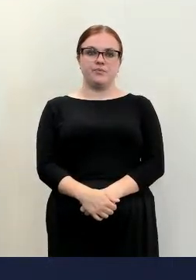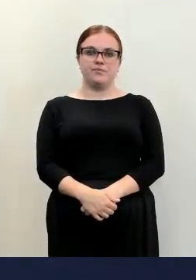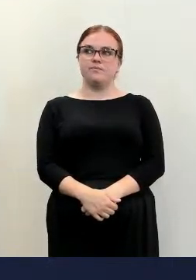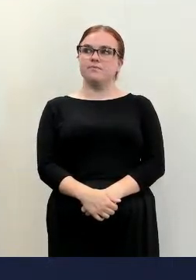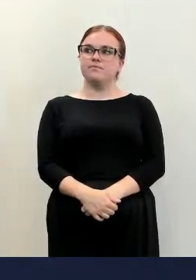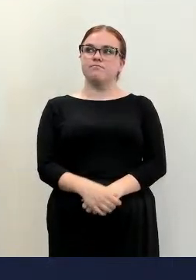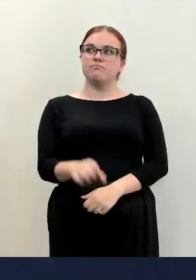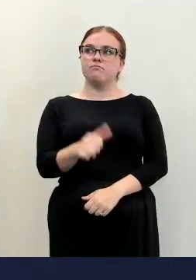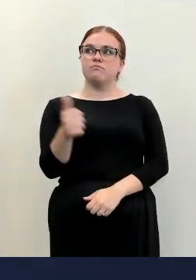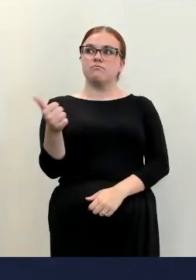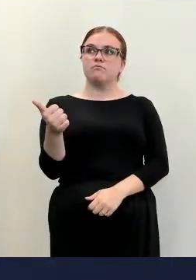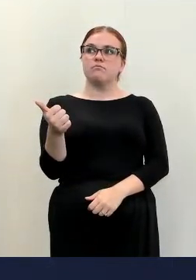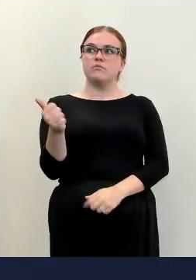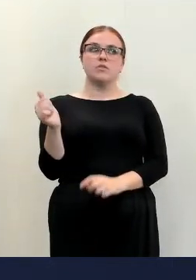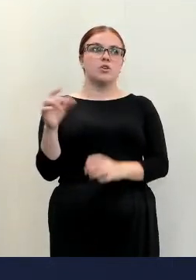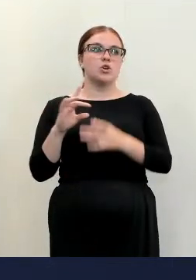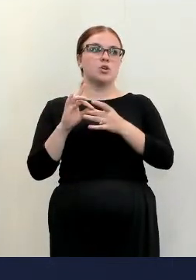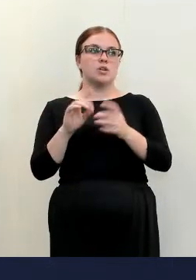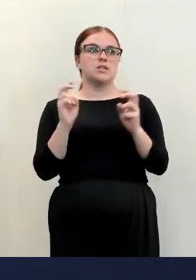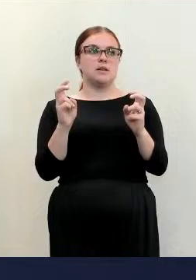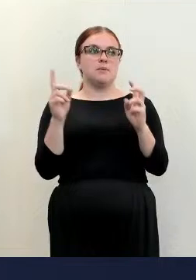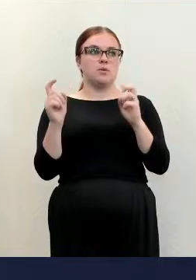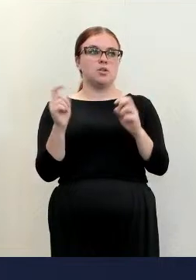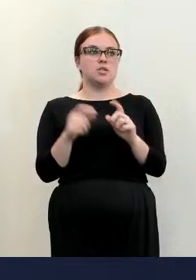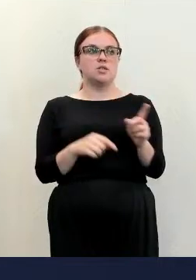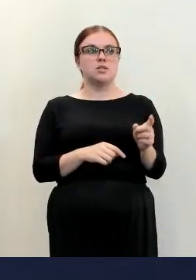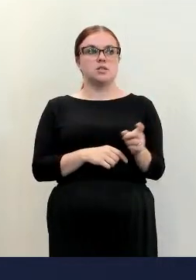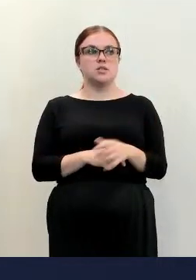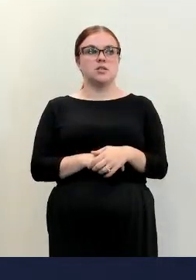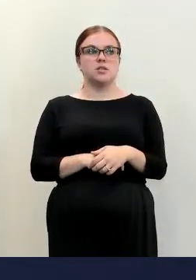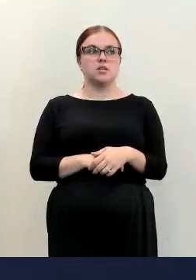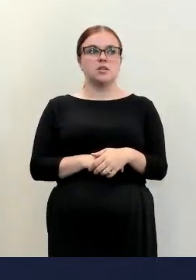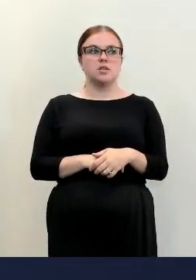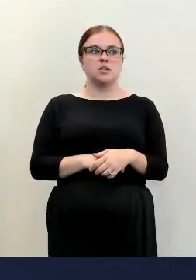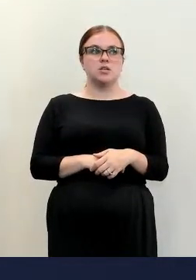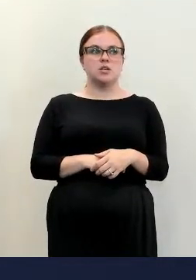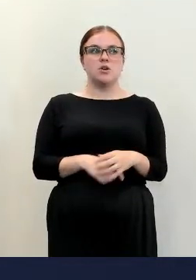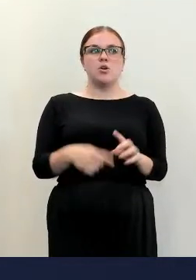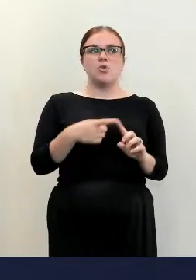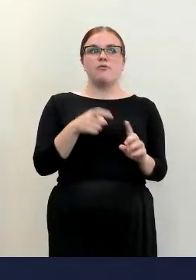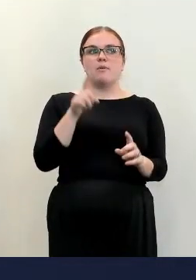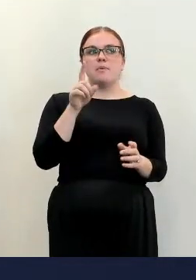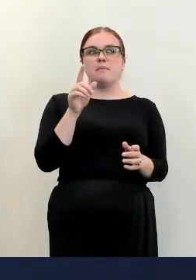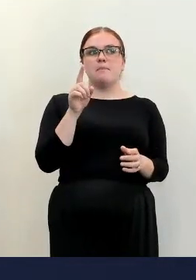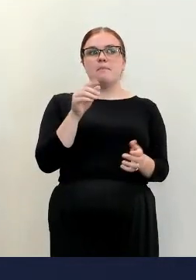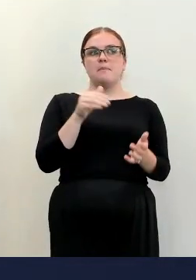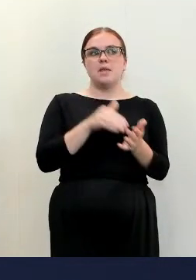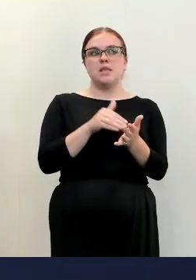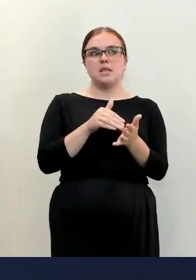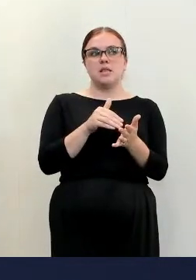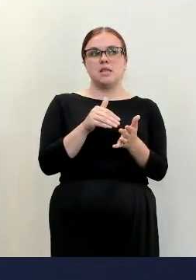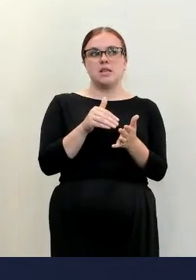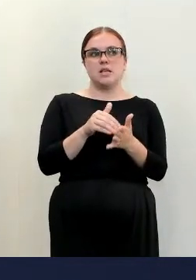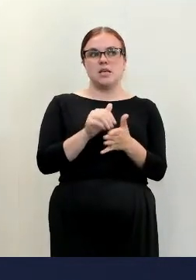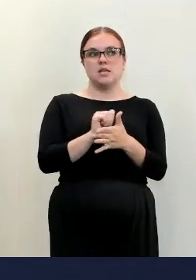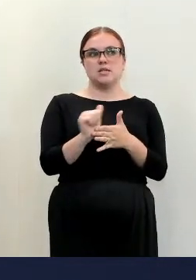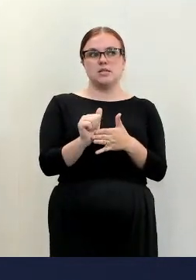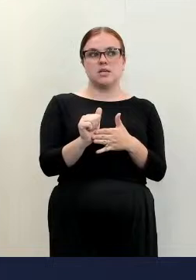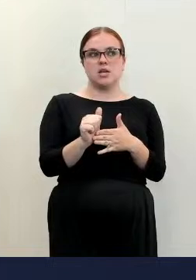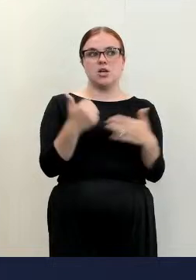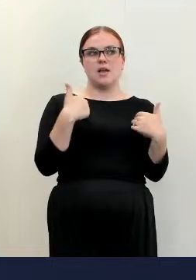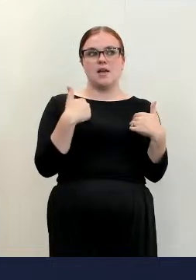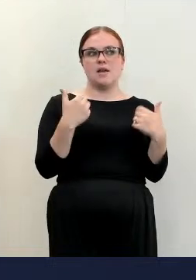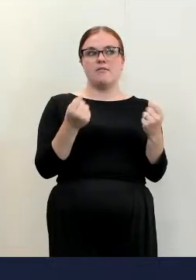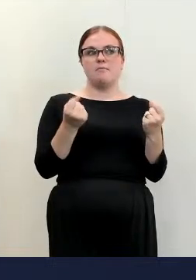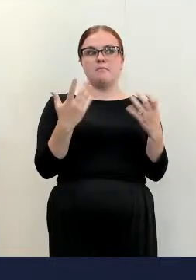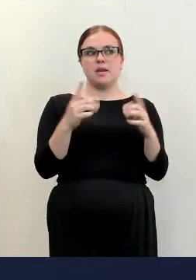Any other on-topic questions? Sandra? So out of the $1 million campaign, you said that it's a multimedia approach. Do you